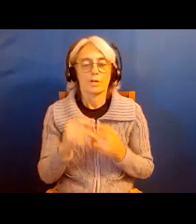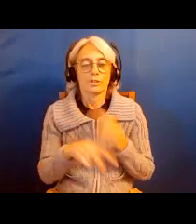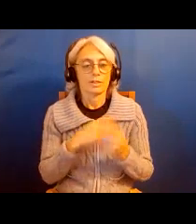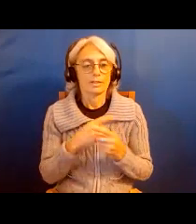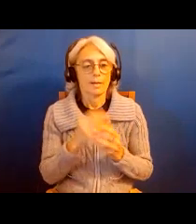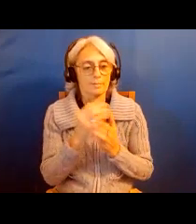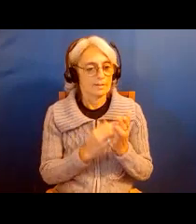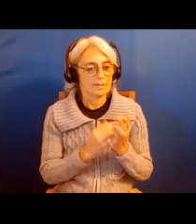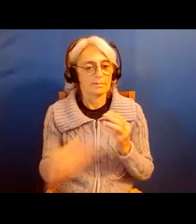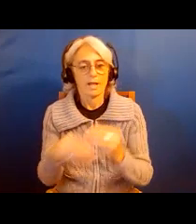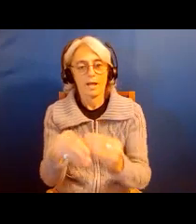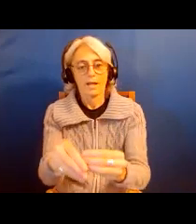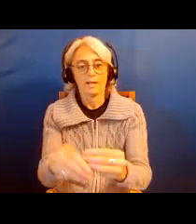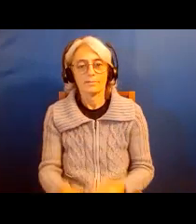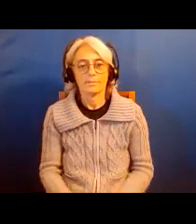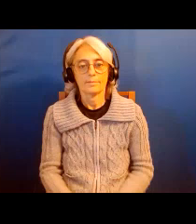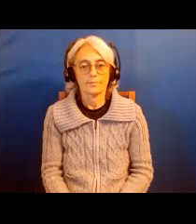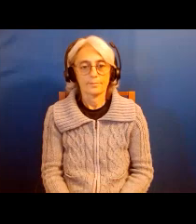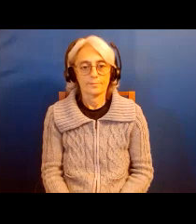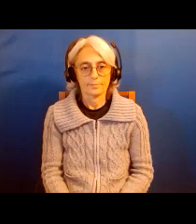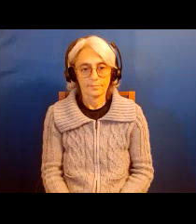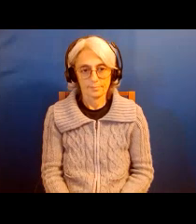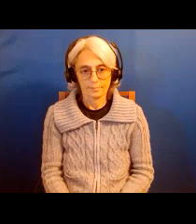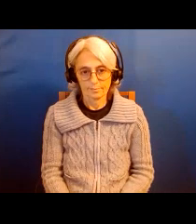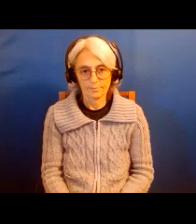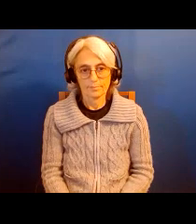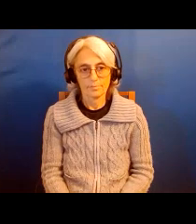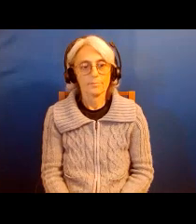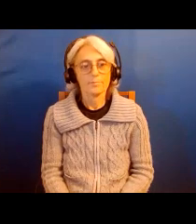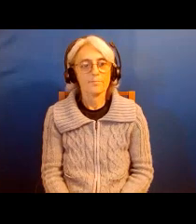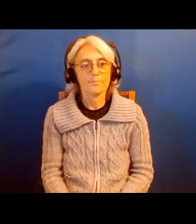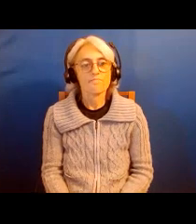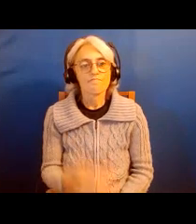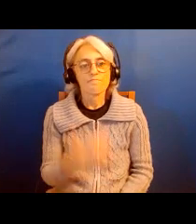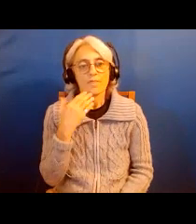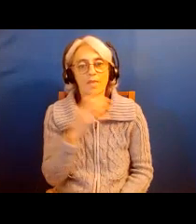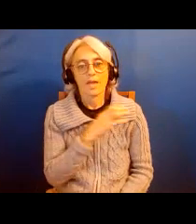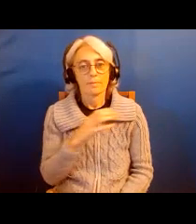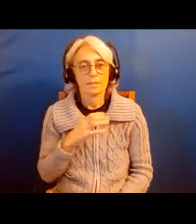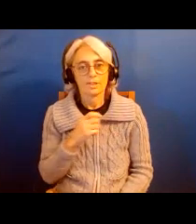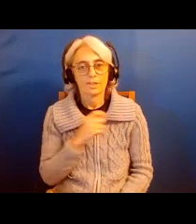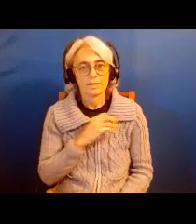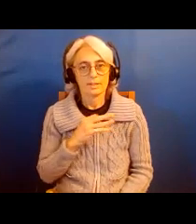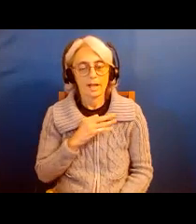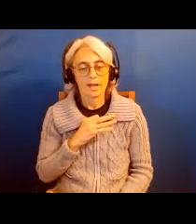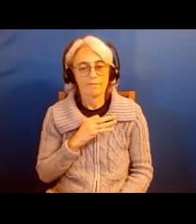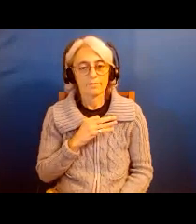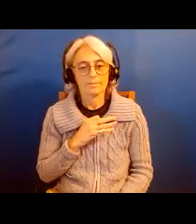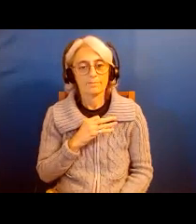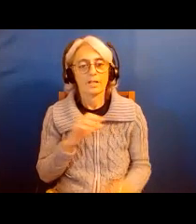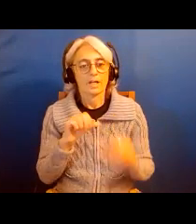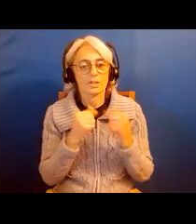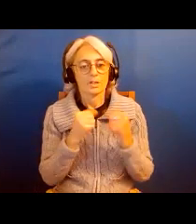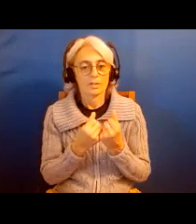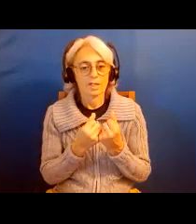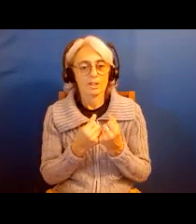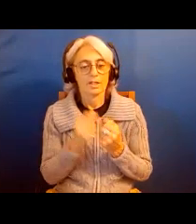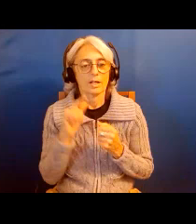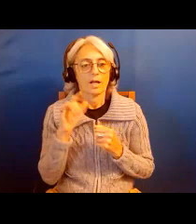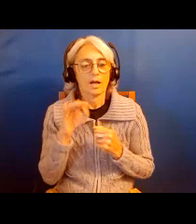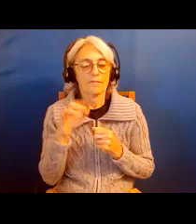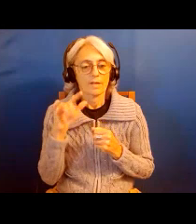to the regulations. I would like to acknowledge and thank Commission staff and the Association California Airports,